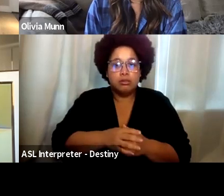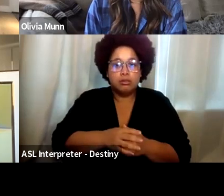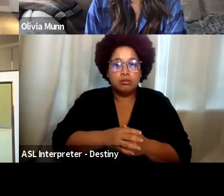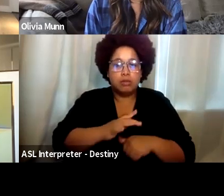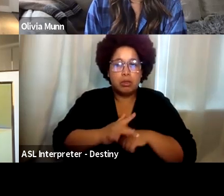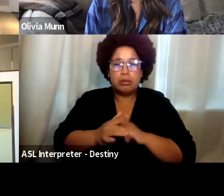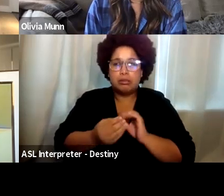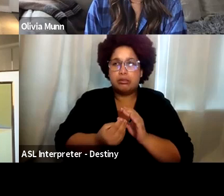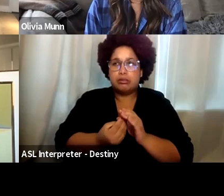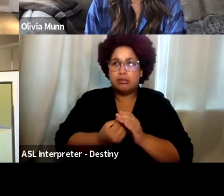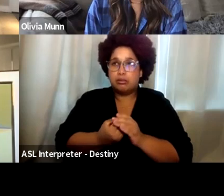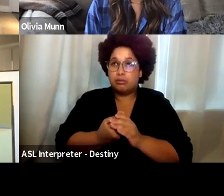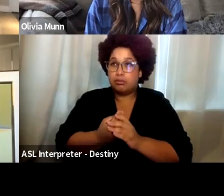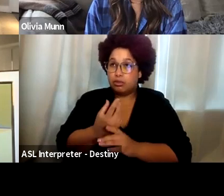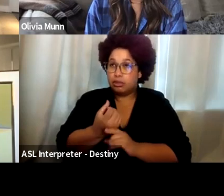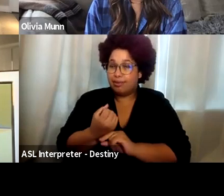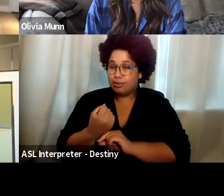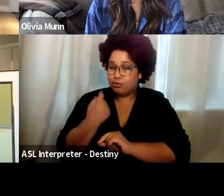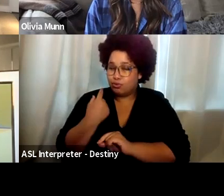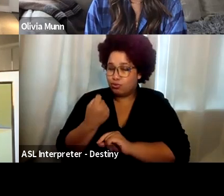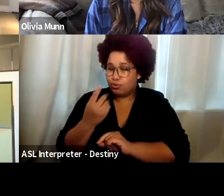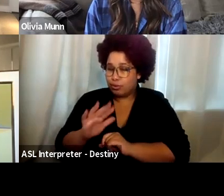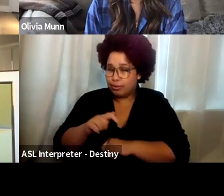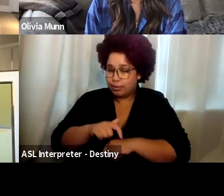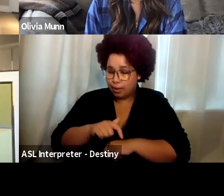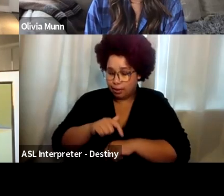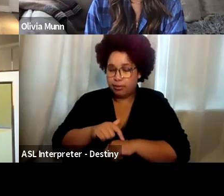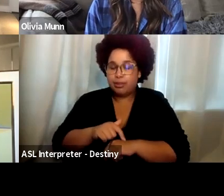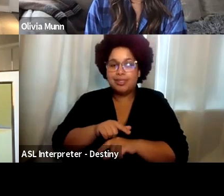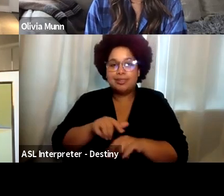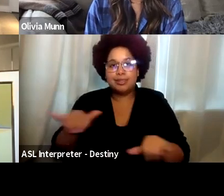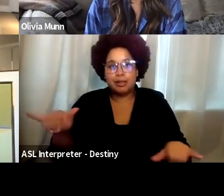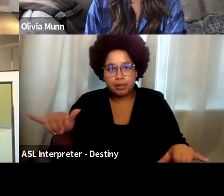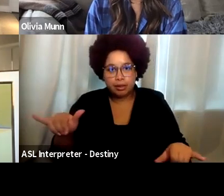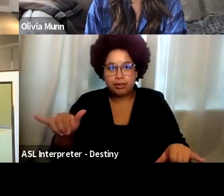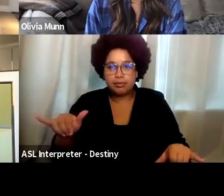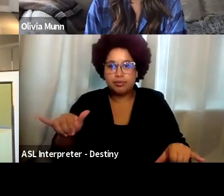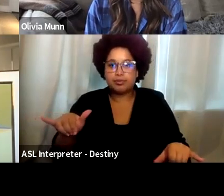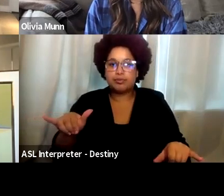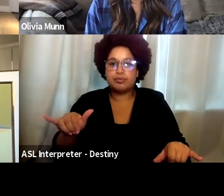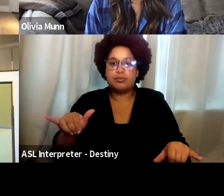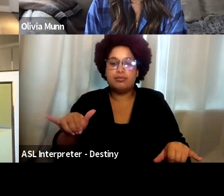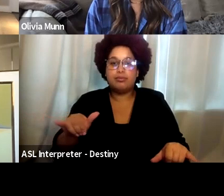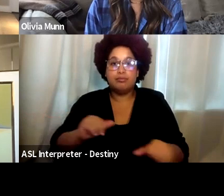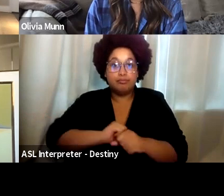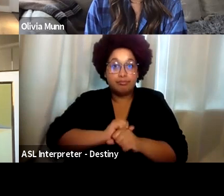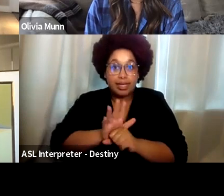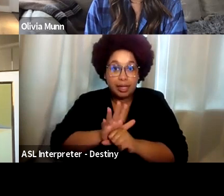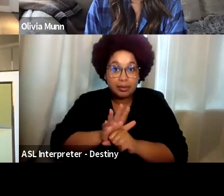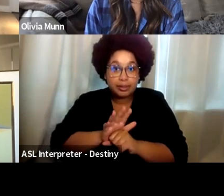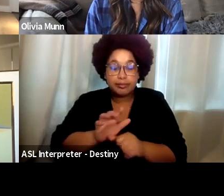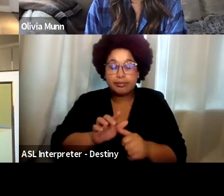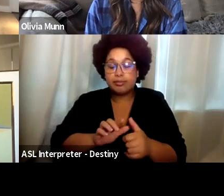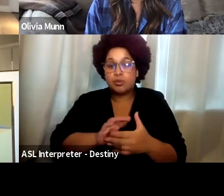early spring of last year, maybe. But at the same time, we were dealing with, the pandemic, and we were